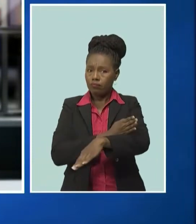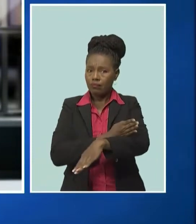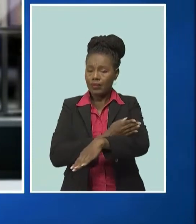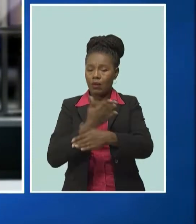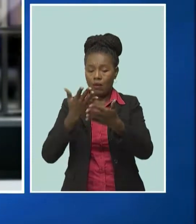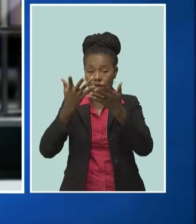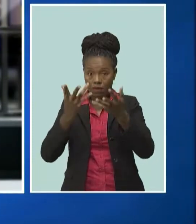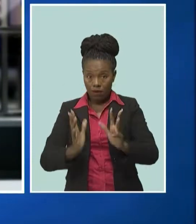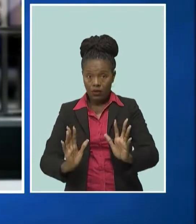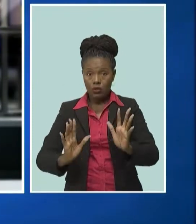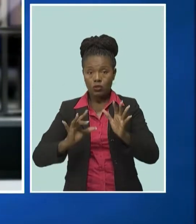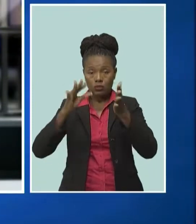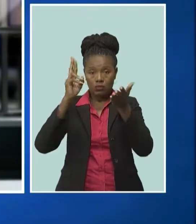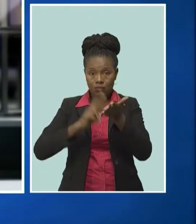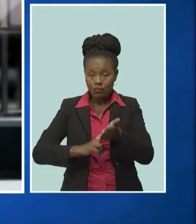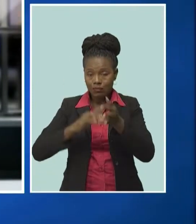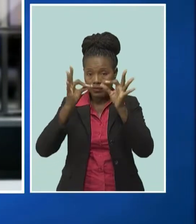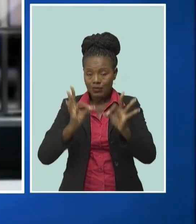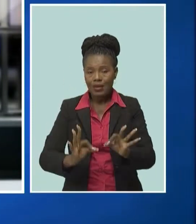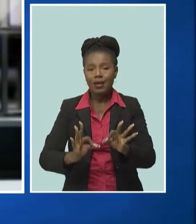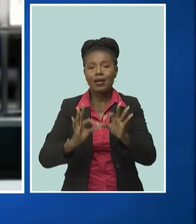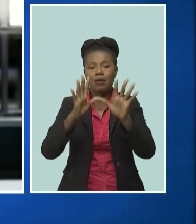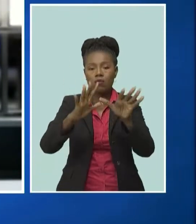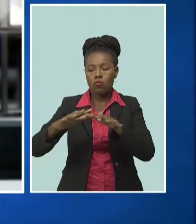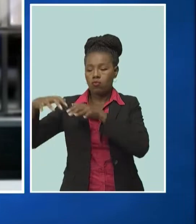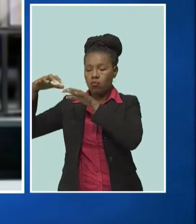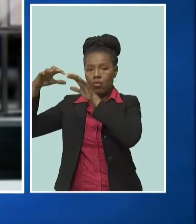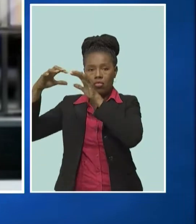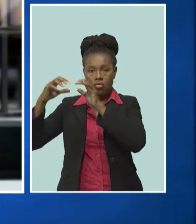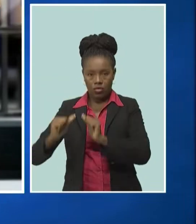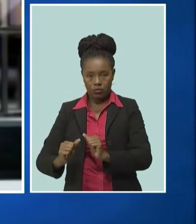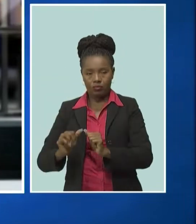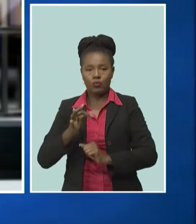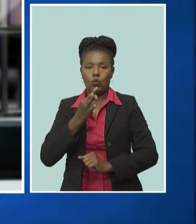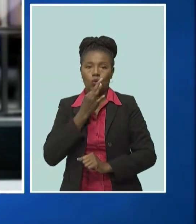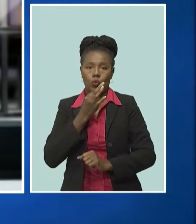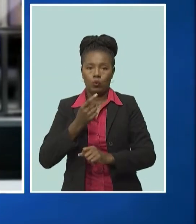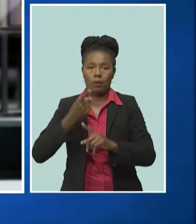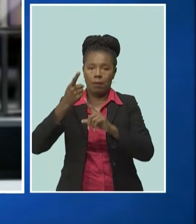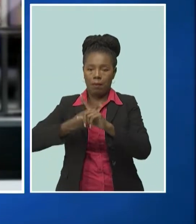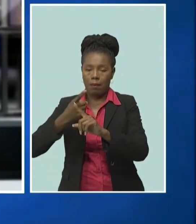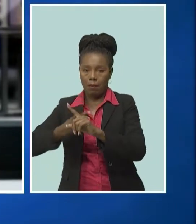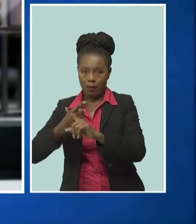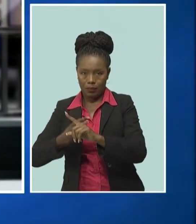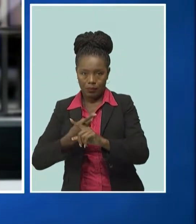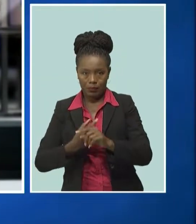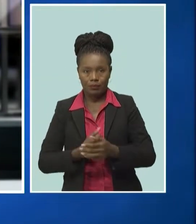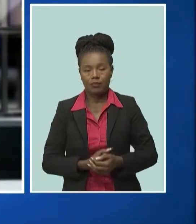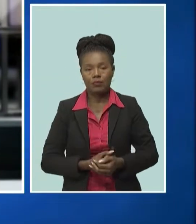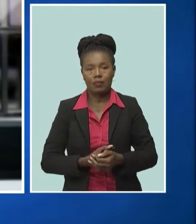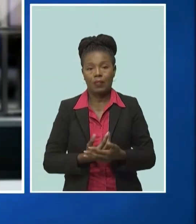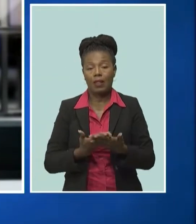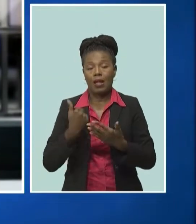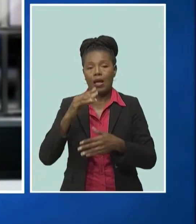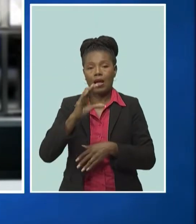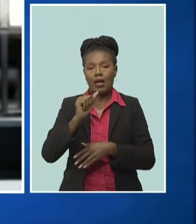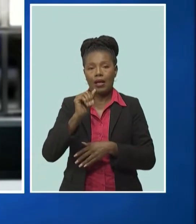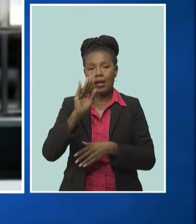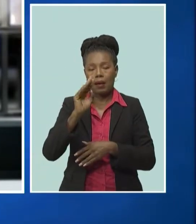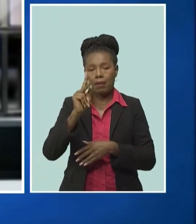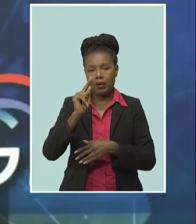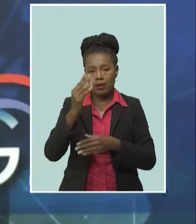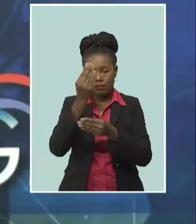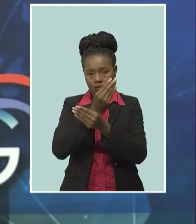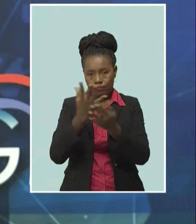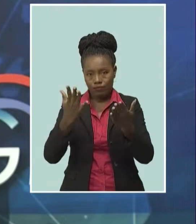existing stadium is to commence in a matter of months. Those are some of the major announcements coming out of today's post-cabinet media briefing.